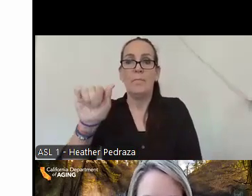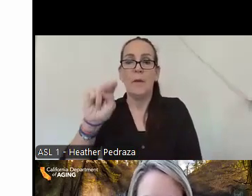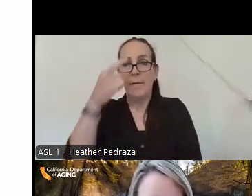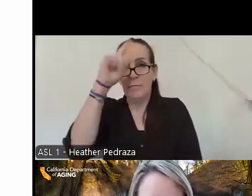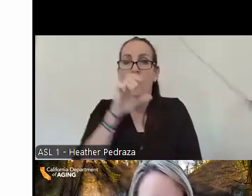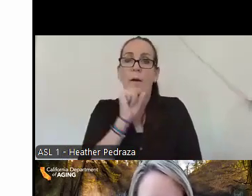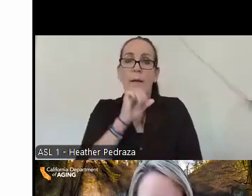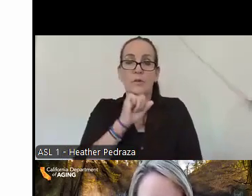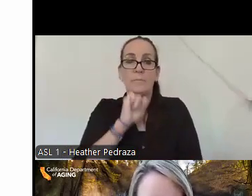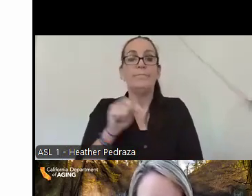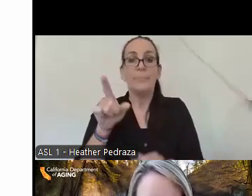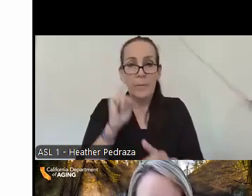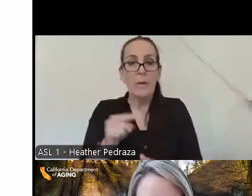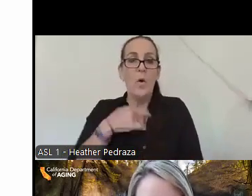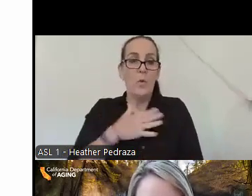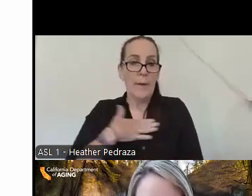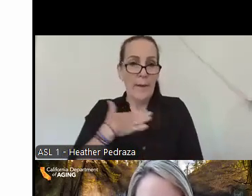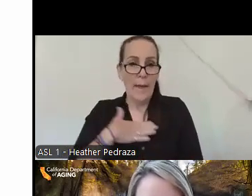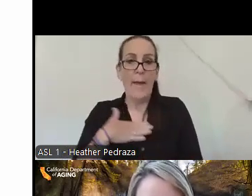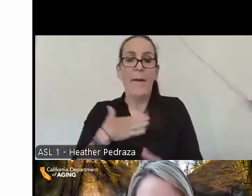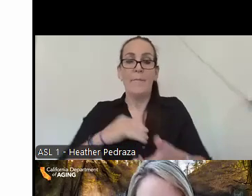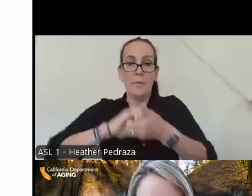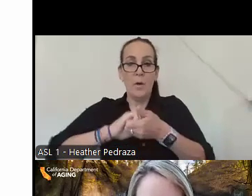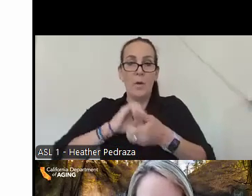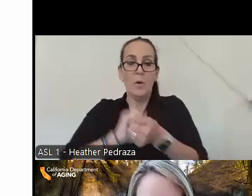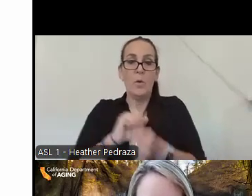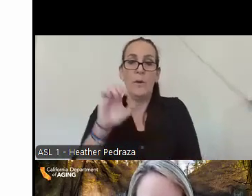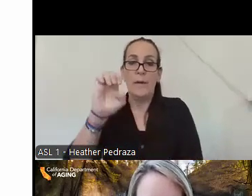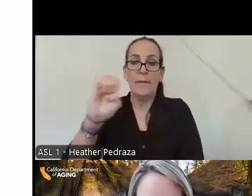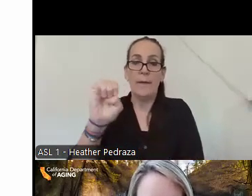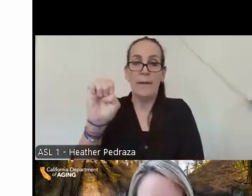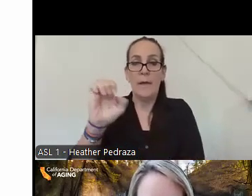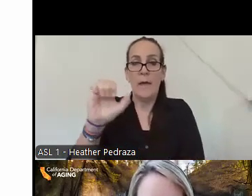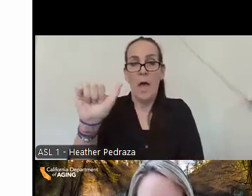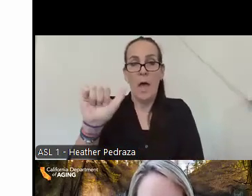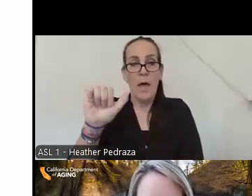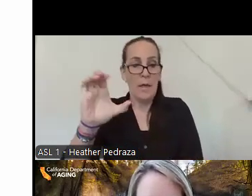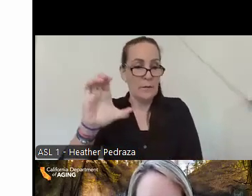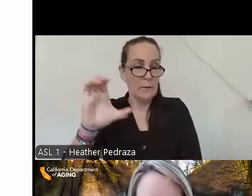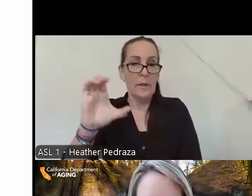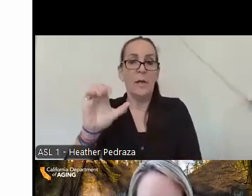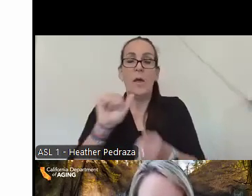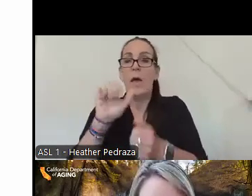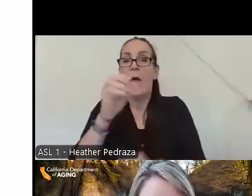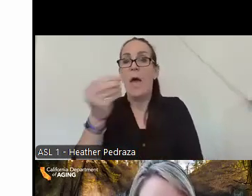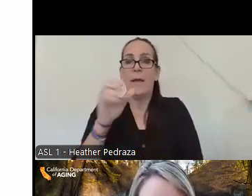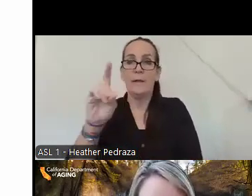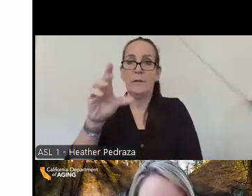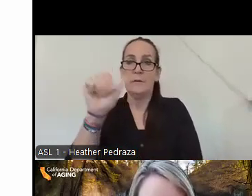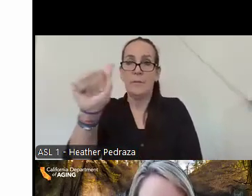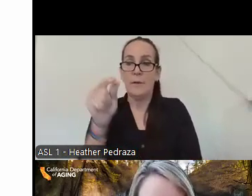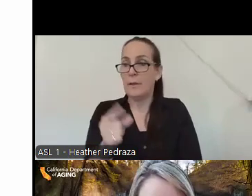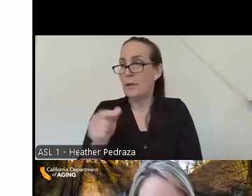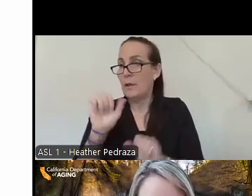with our Equity Advisory Committee on Aging and Disability, who has helped us in the process